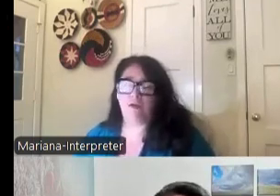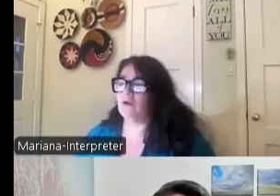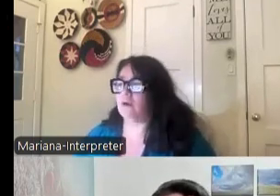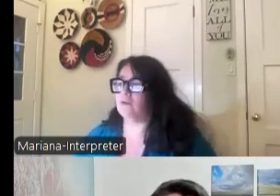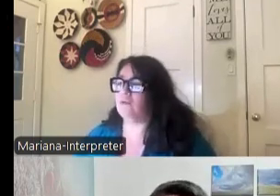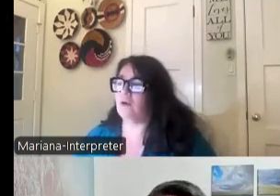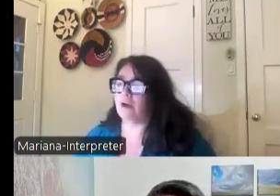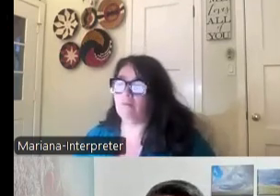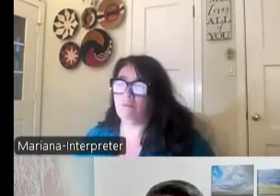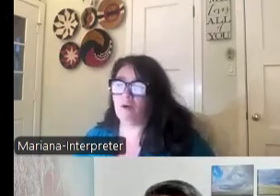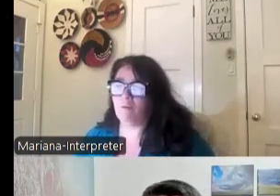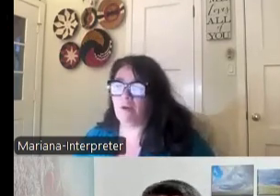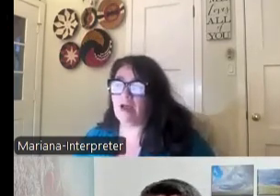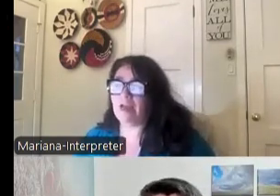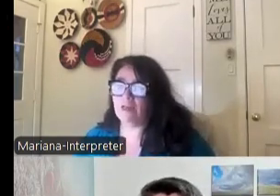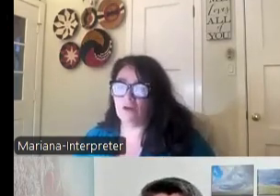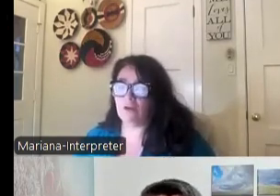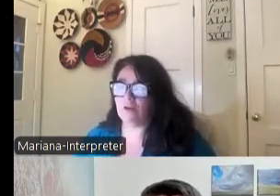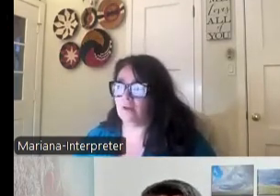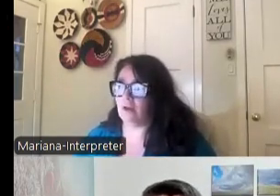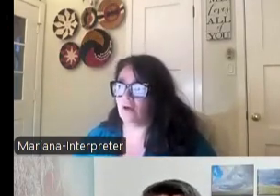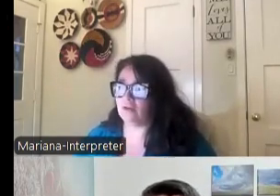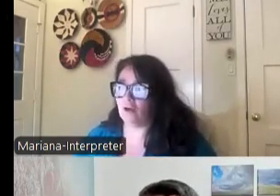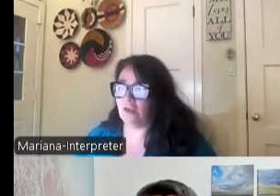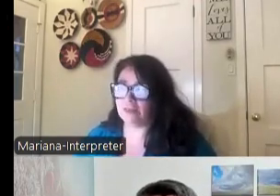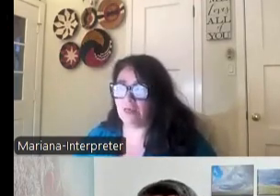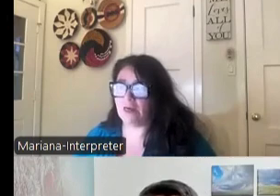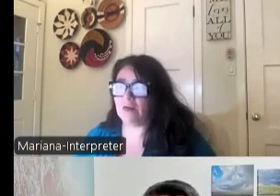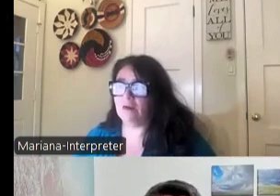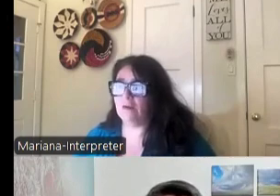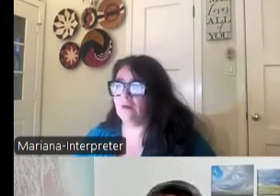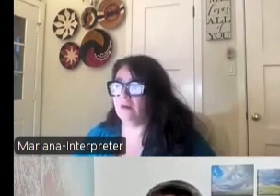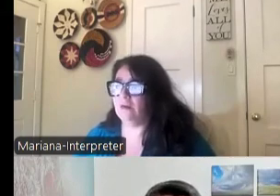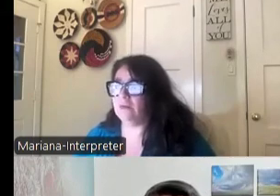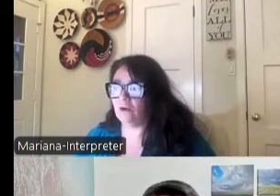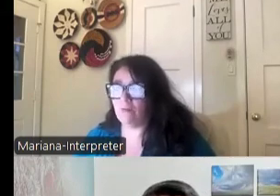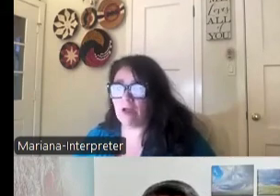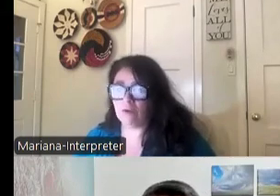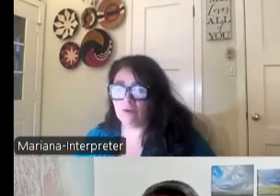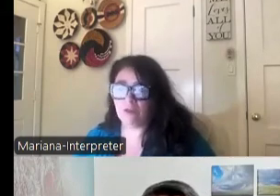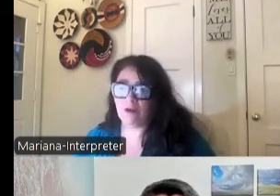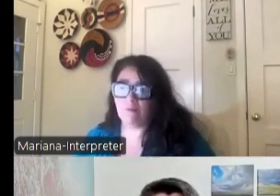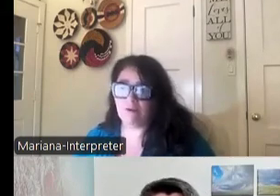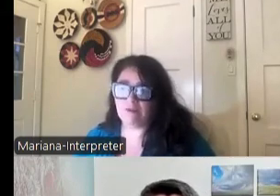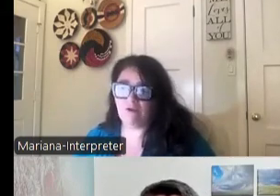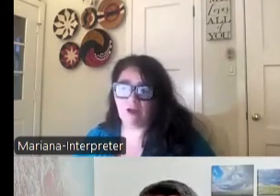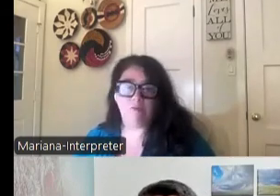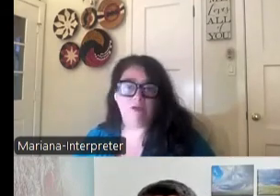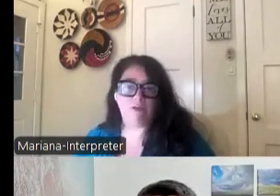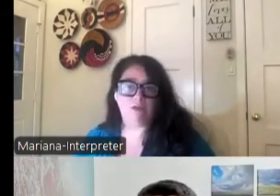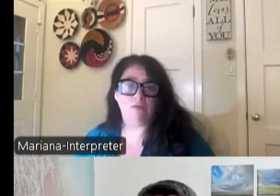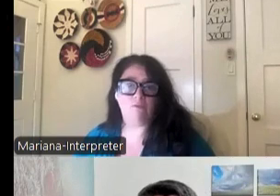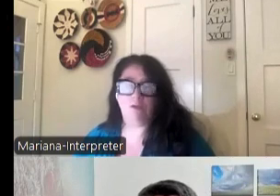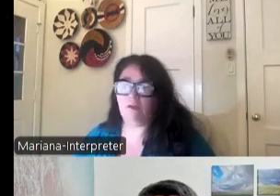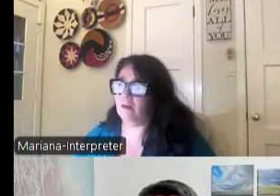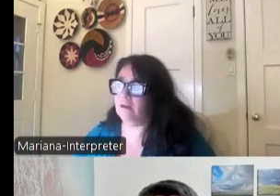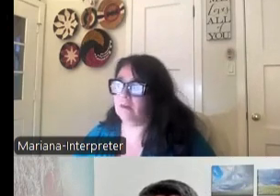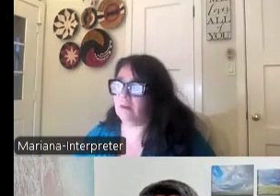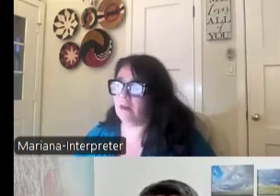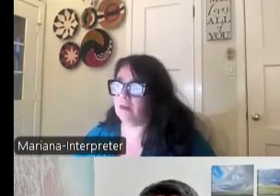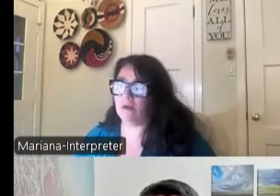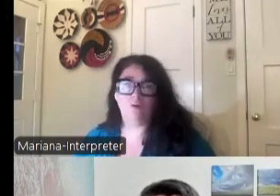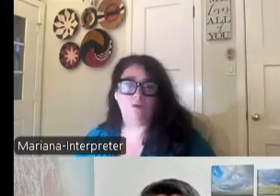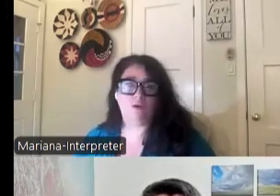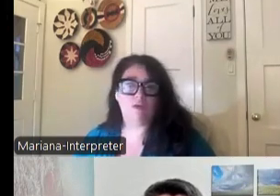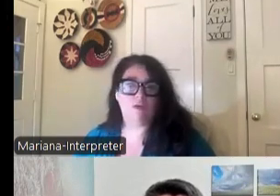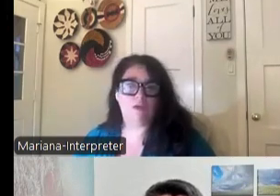be. And if we look at Sonoma County in particular, which is the chart that I just pulled up a couple days ago, so this is fully